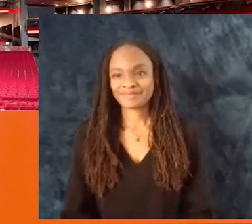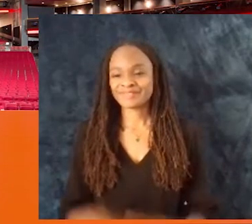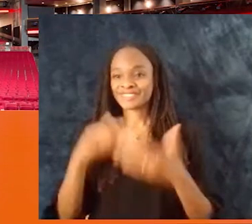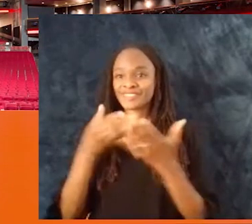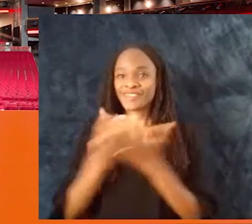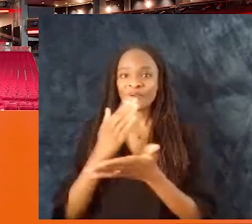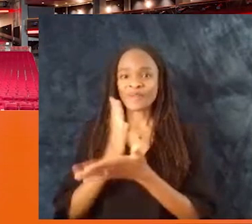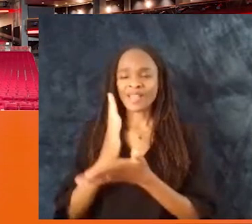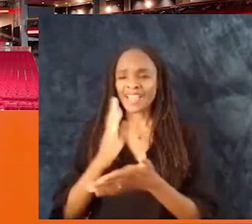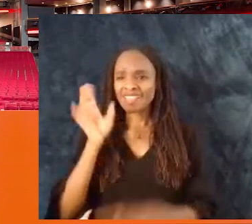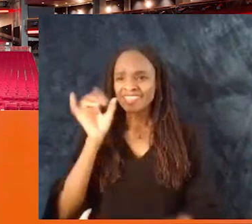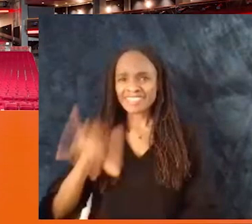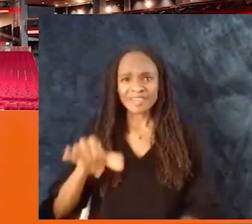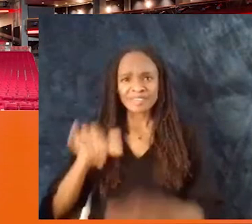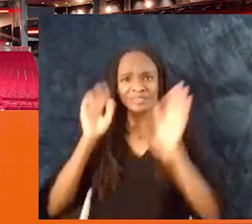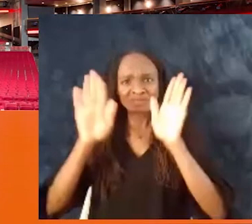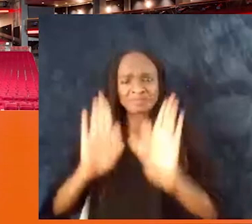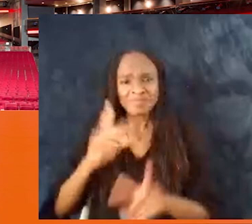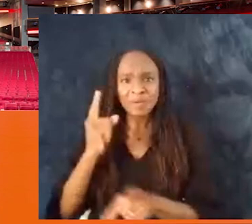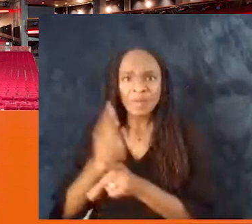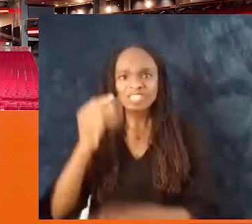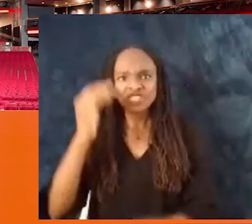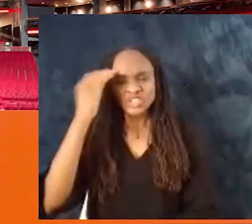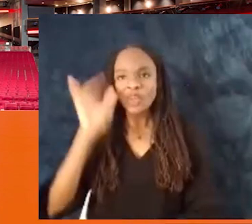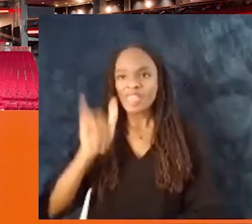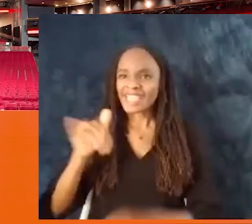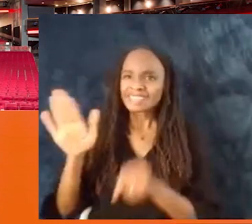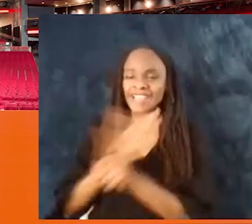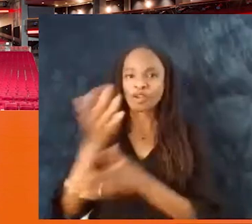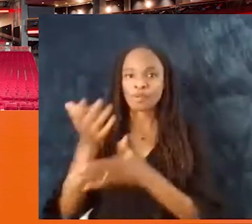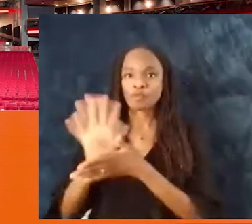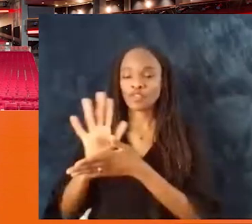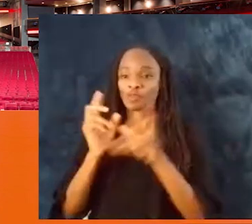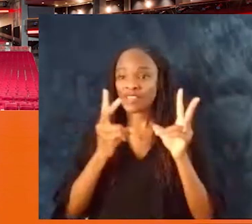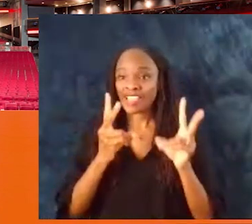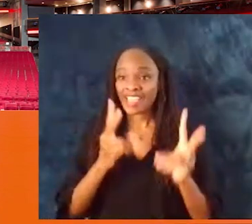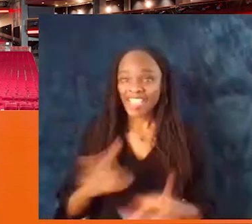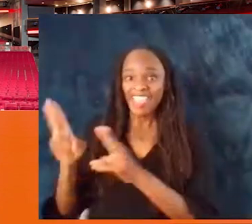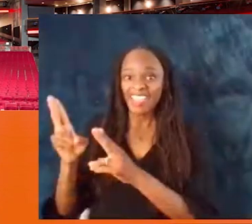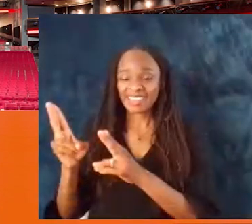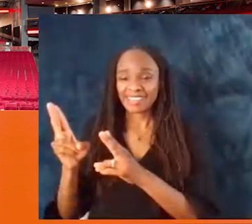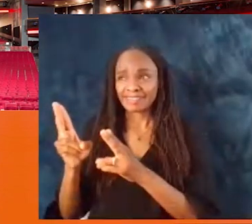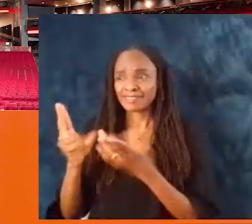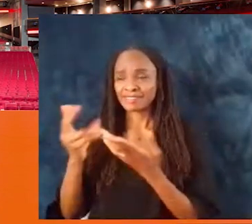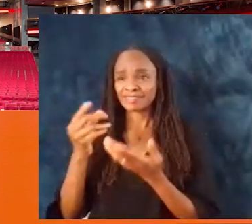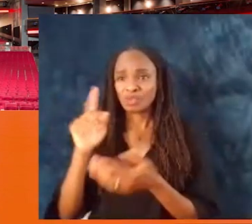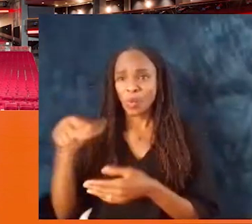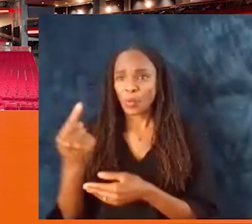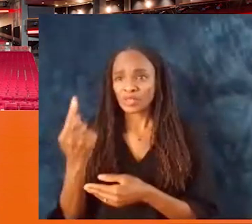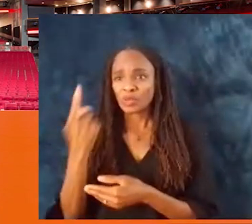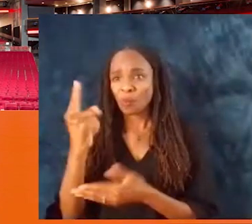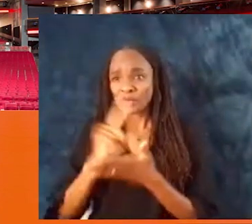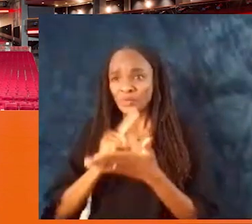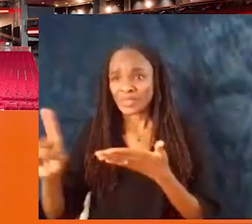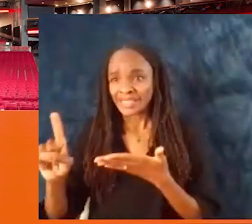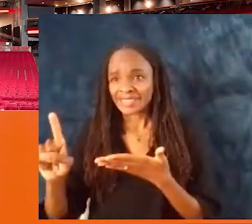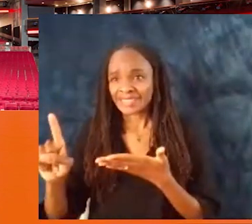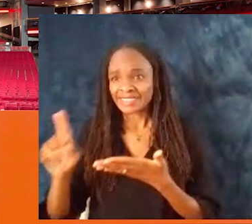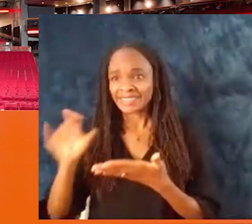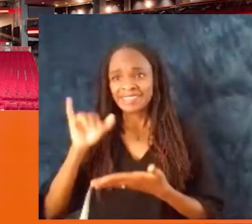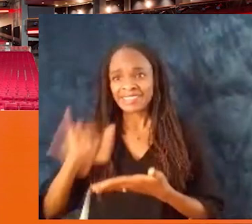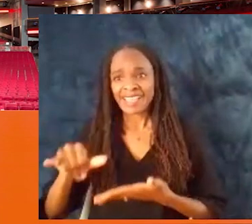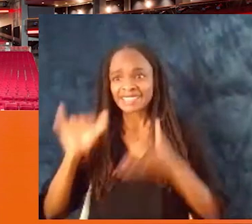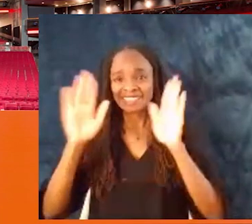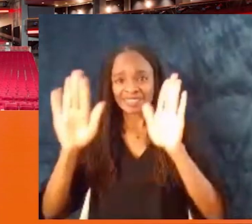Right. How incredible was that to know that that entire movie was edited over the course of a week? It's pretty incredible. Our next